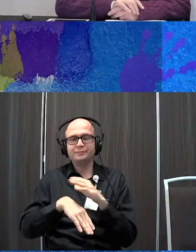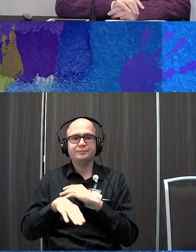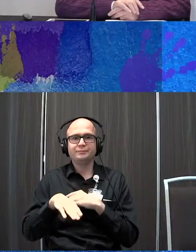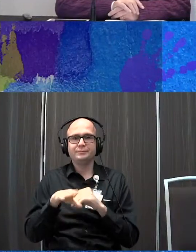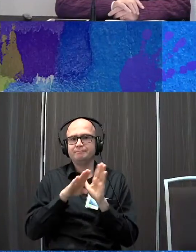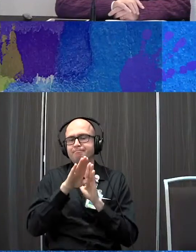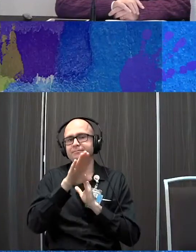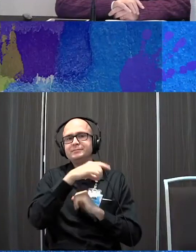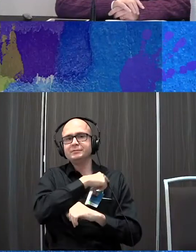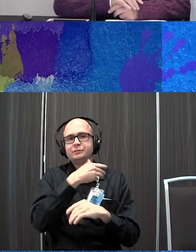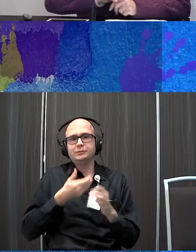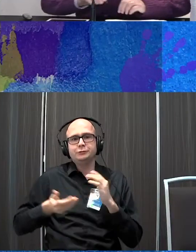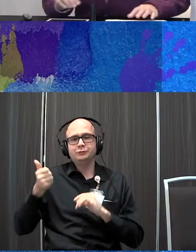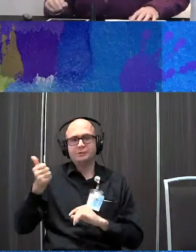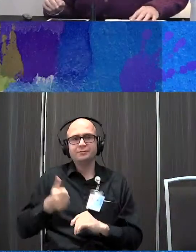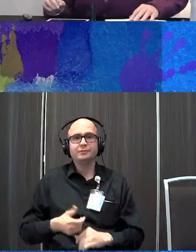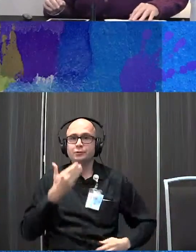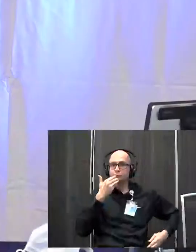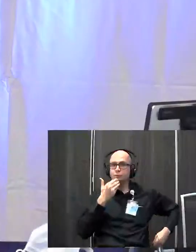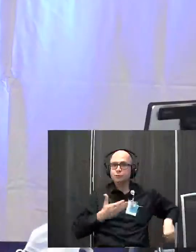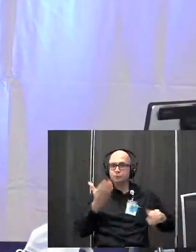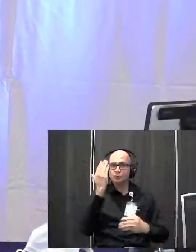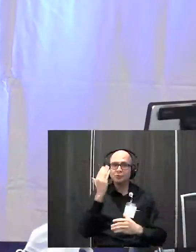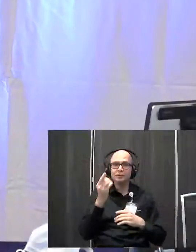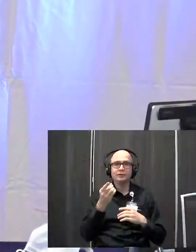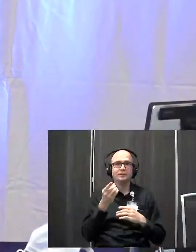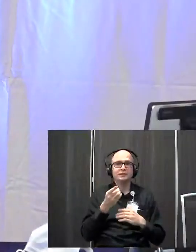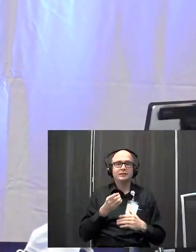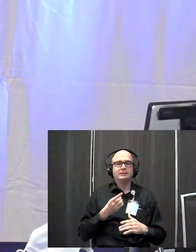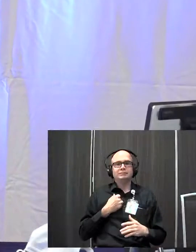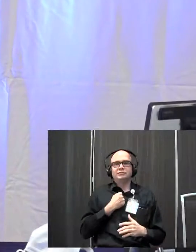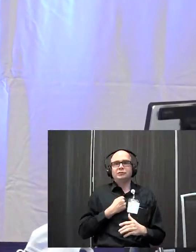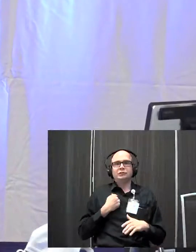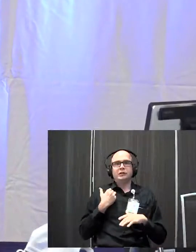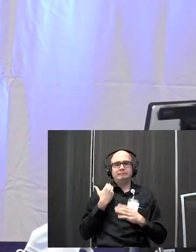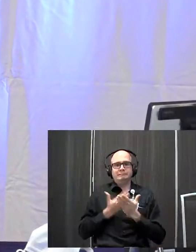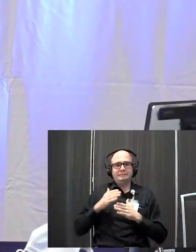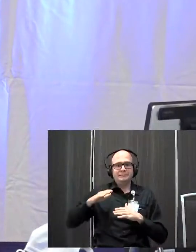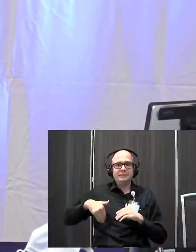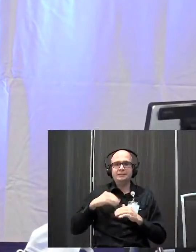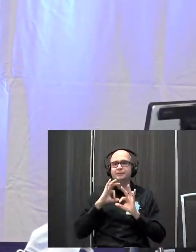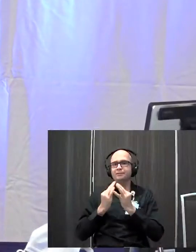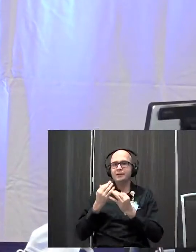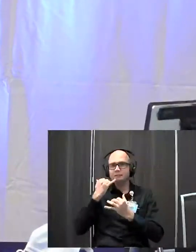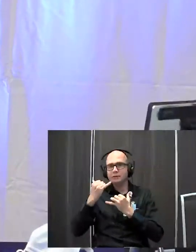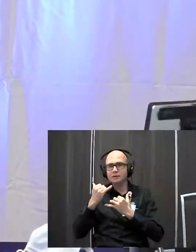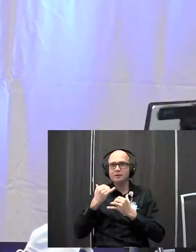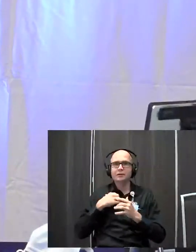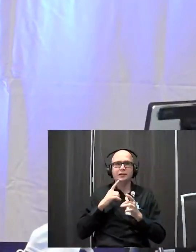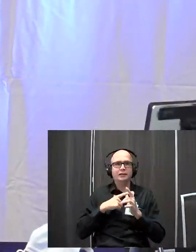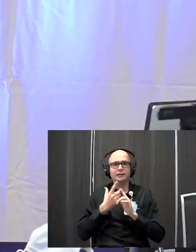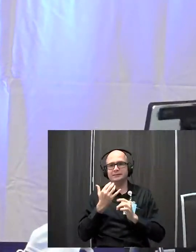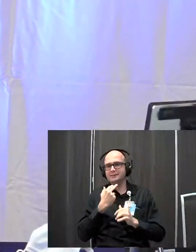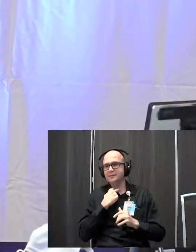Dr. Laura introduce herself. Good morning, everybody. I excuse my tardiness. I had a phone call with a family and then, of course, got myself turned around.